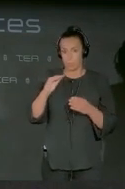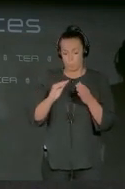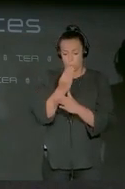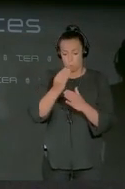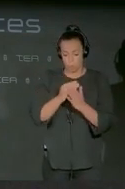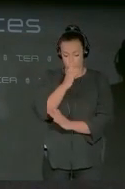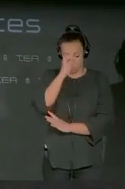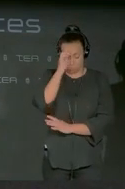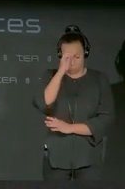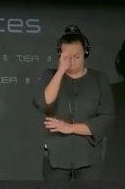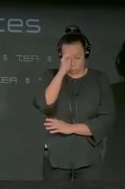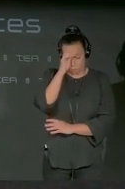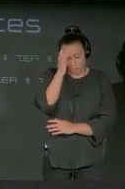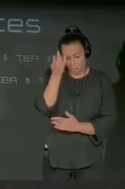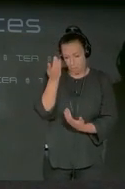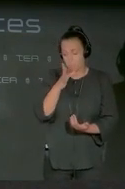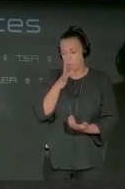that